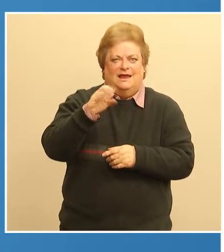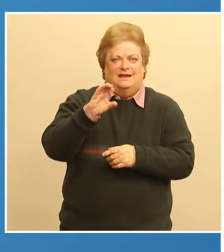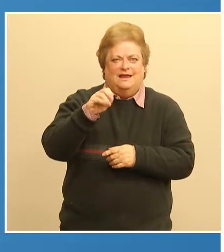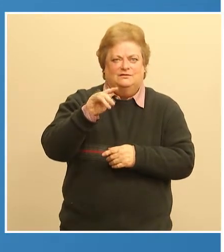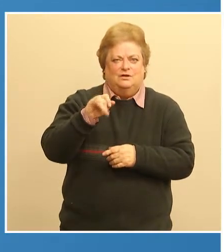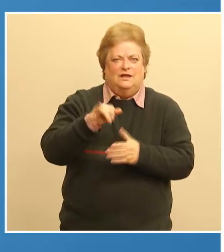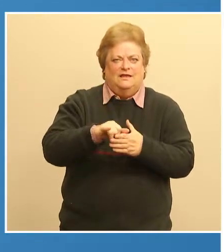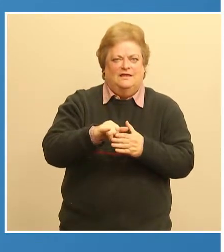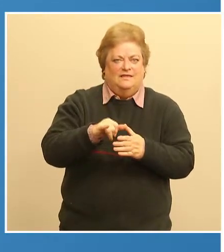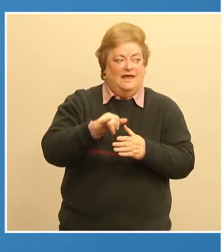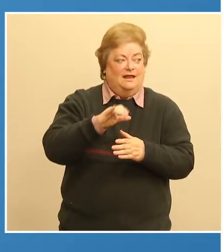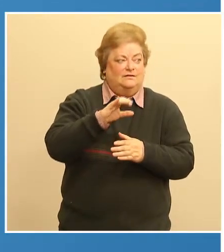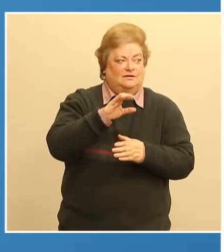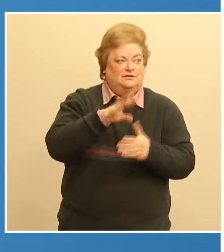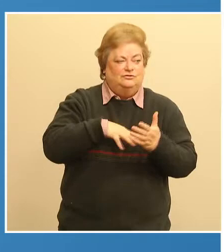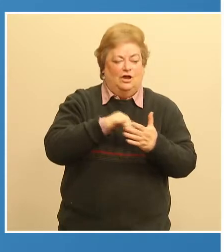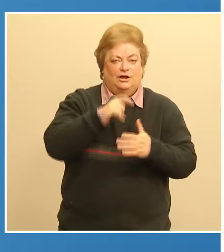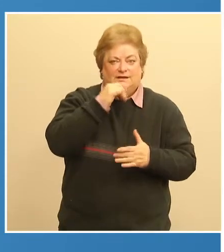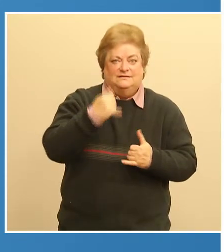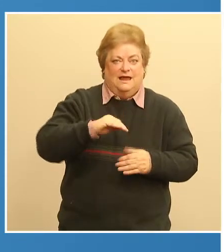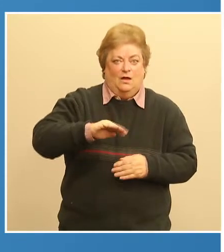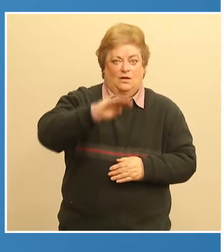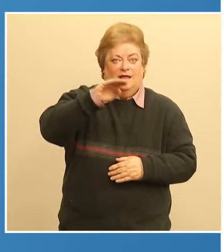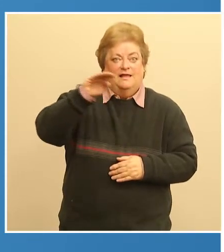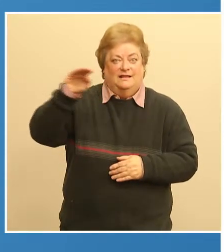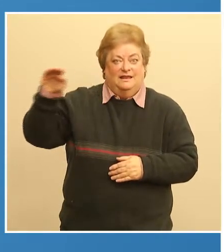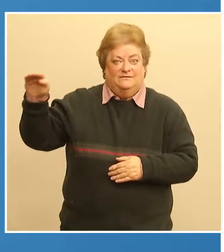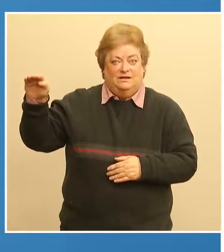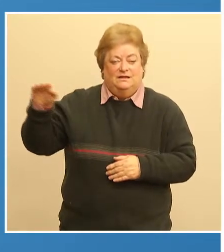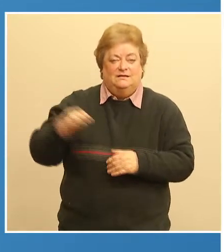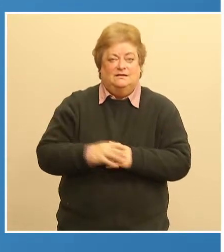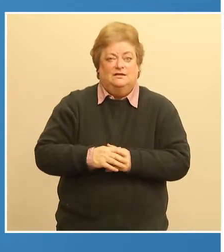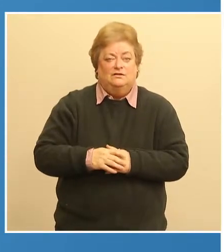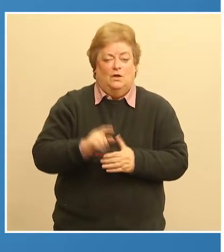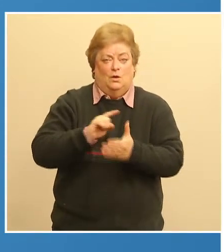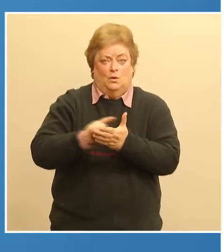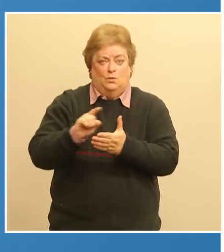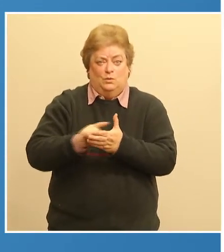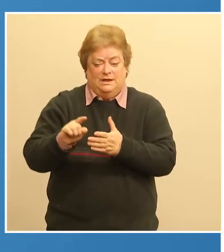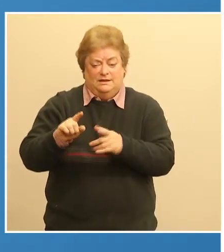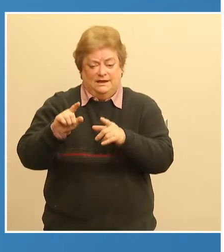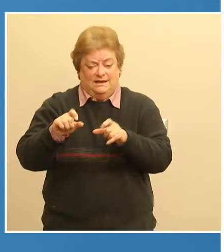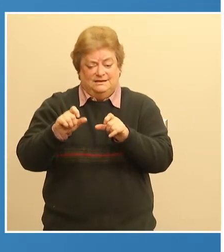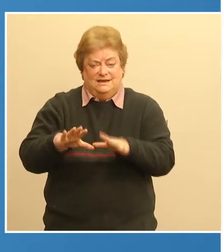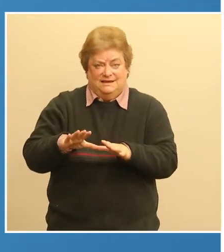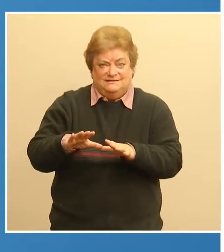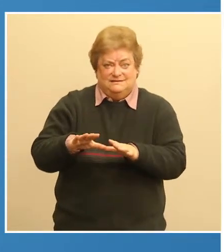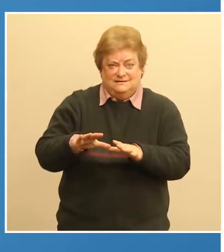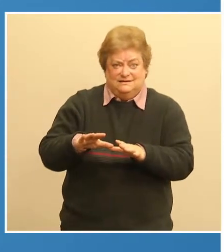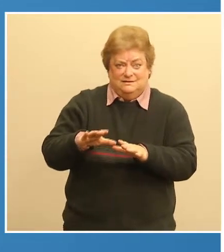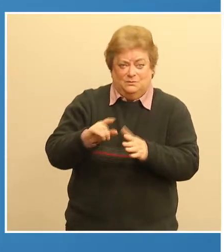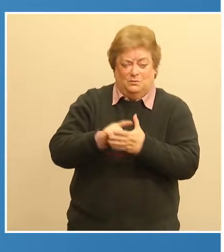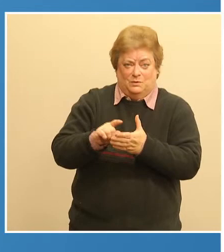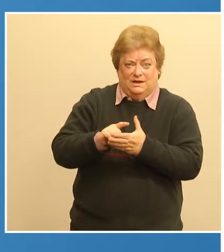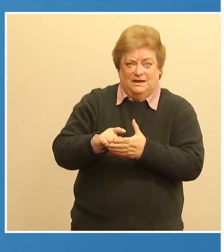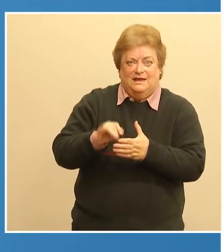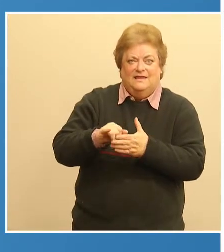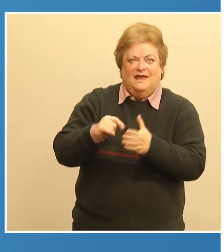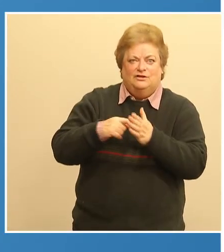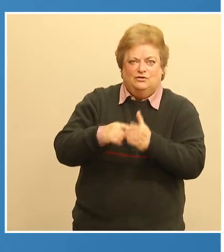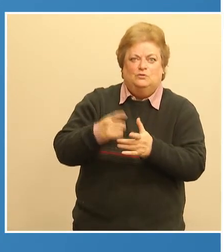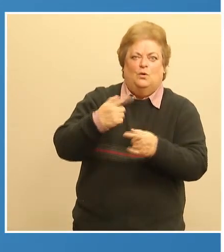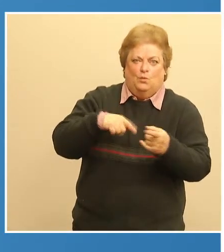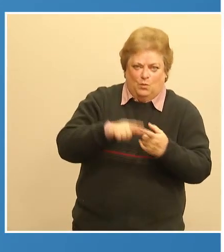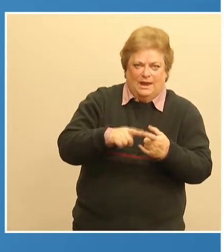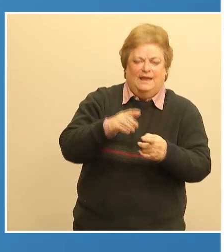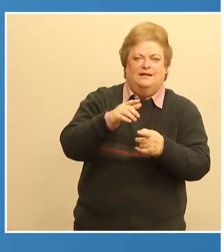chart appears to be leveling off. So weekly cases tested is the next chart, and this one shows the cases by when they were